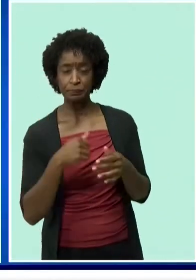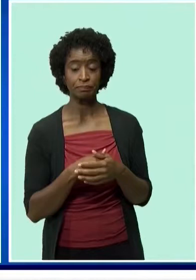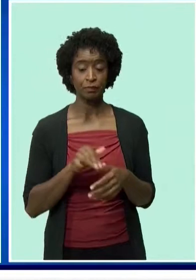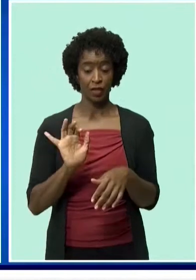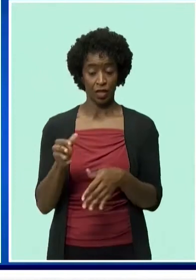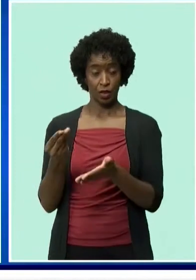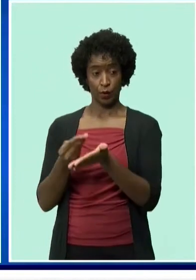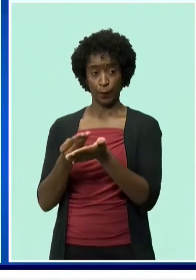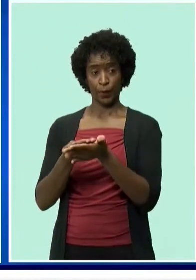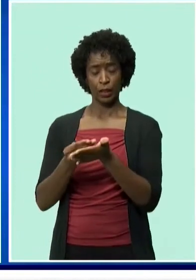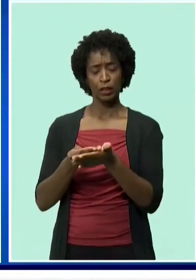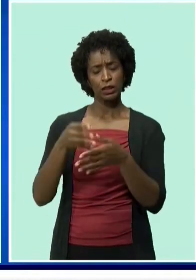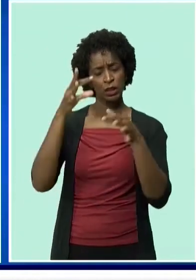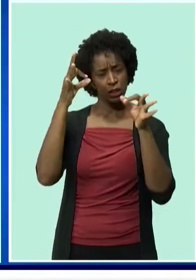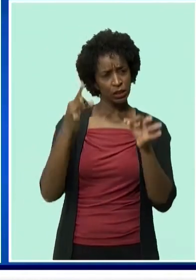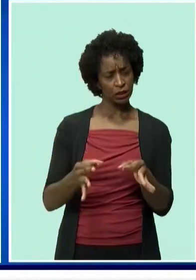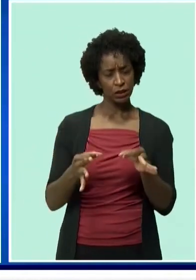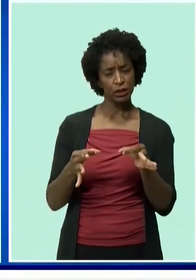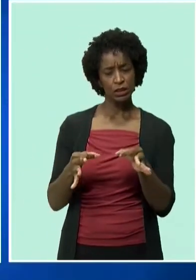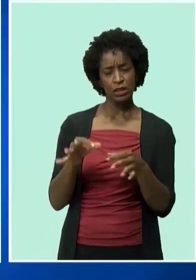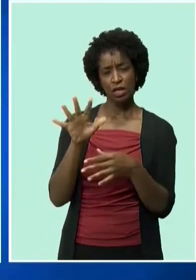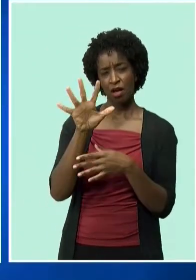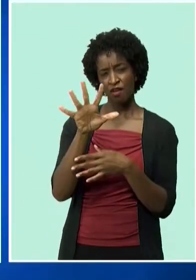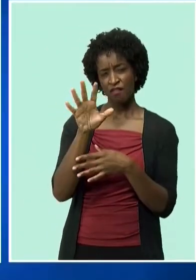self-insurance fund in 2016,